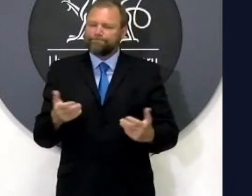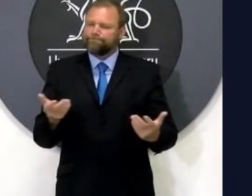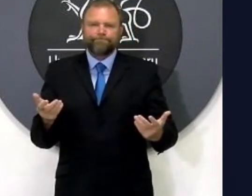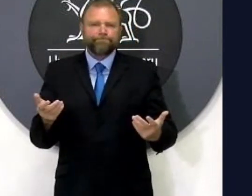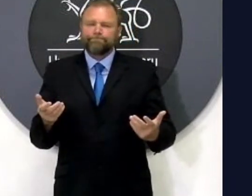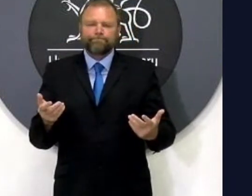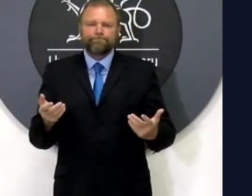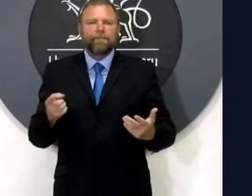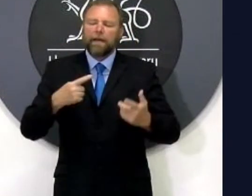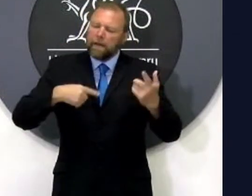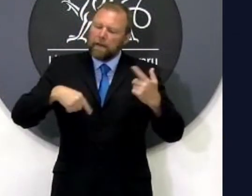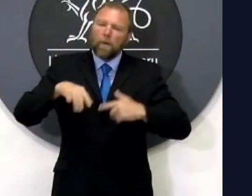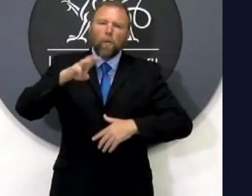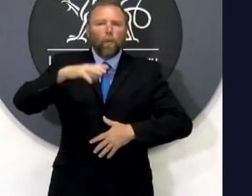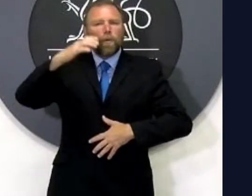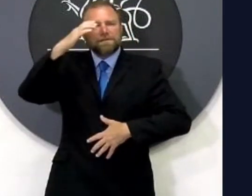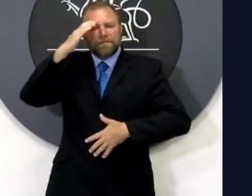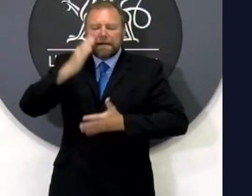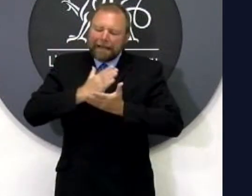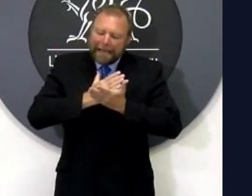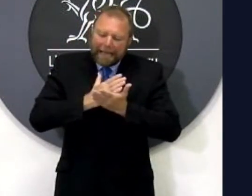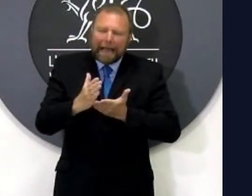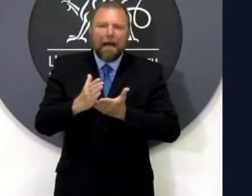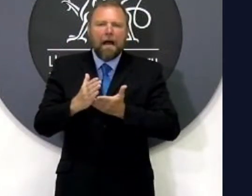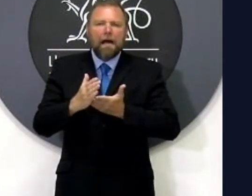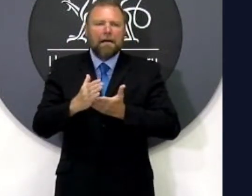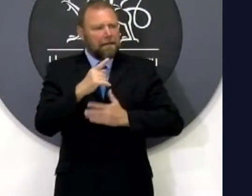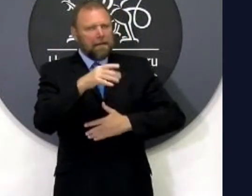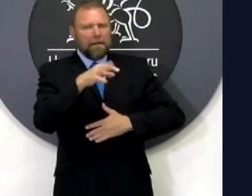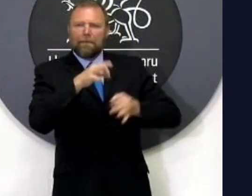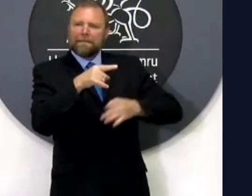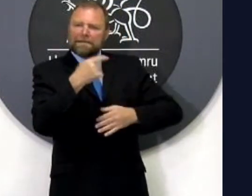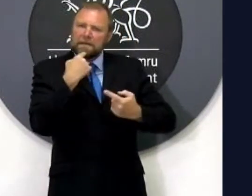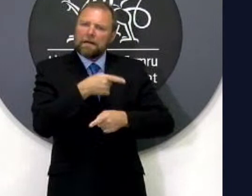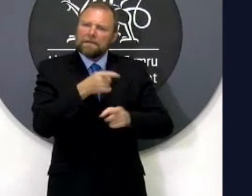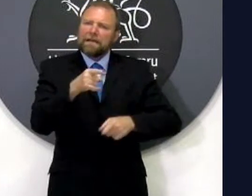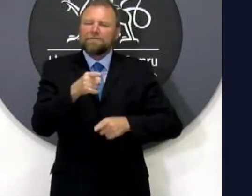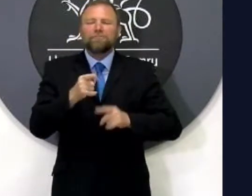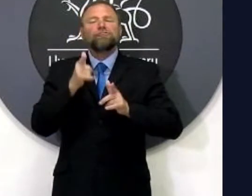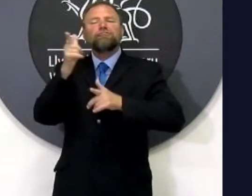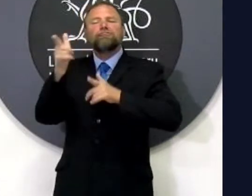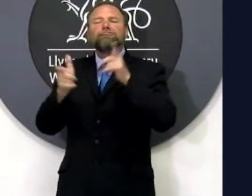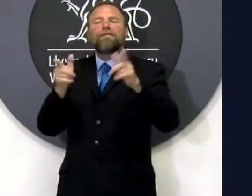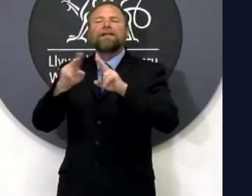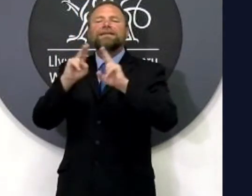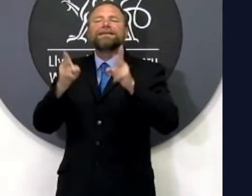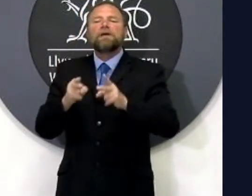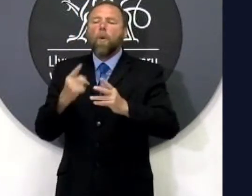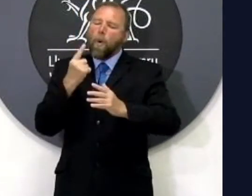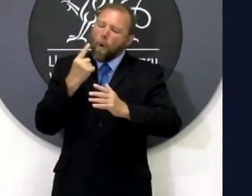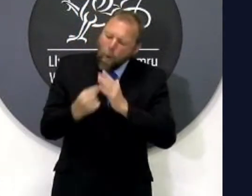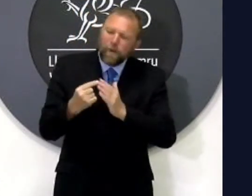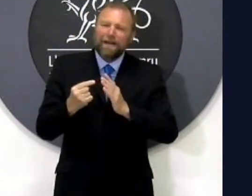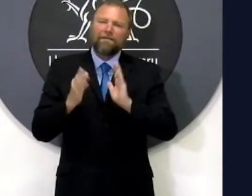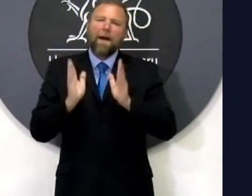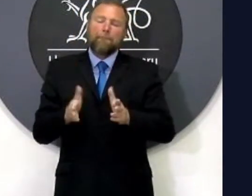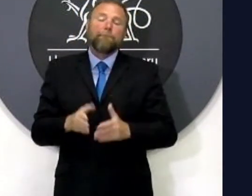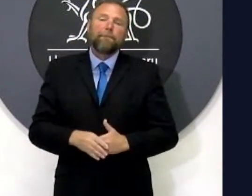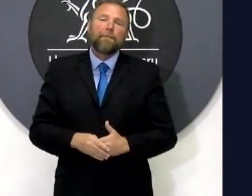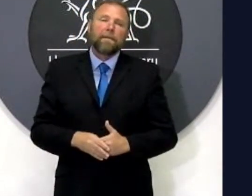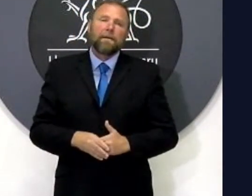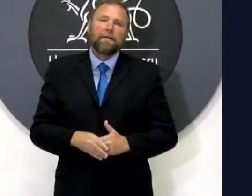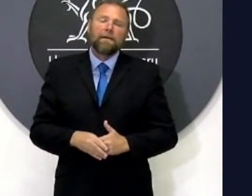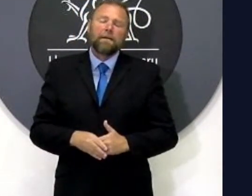clear about international travel and has been set out by the Minister, that we should only be travelling internationally if it's absolutely essential. And